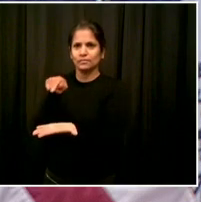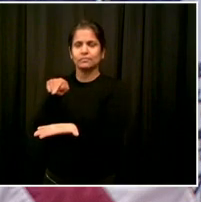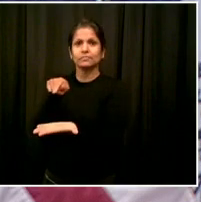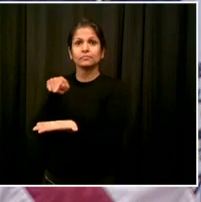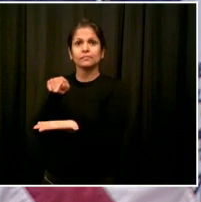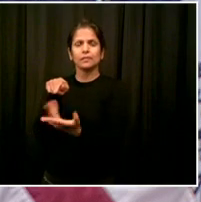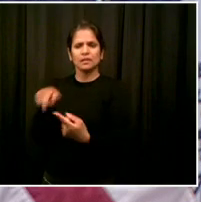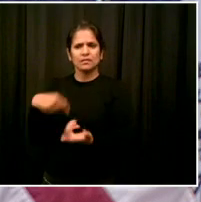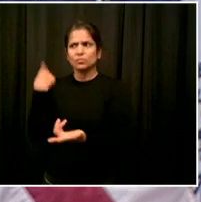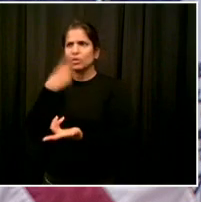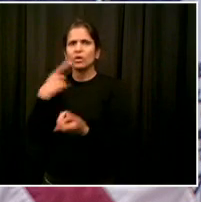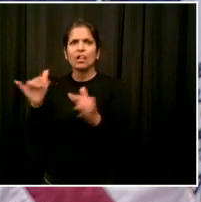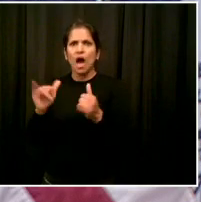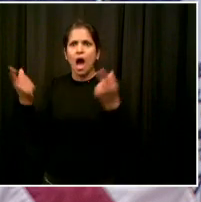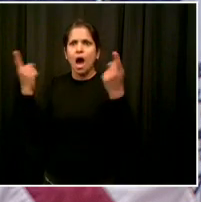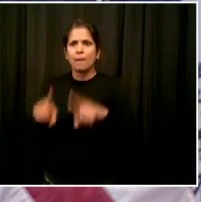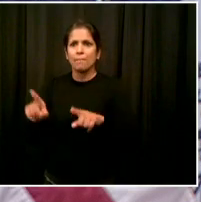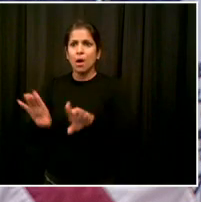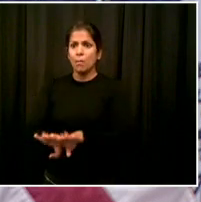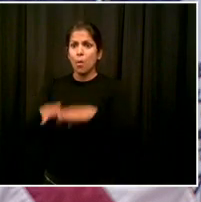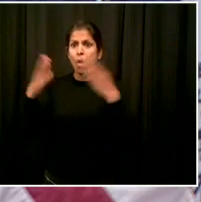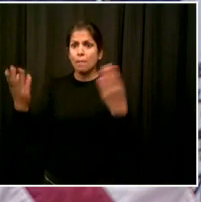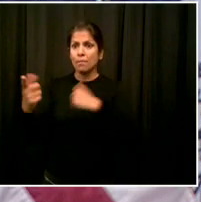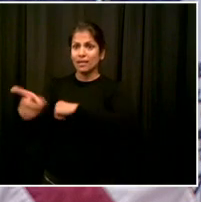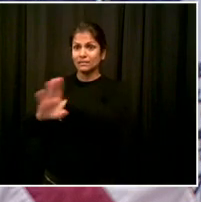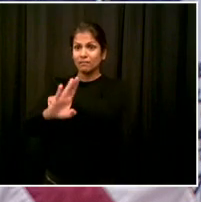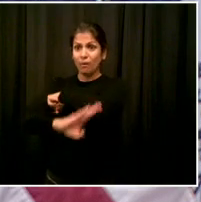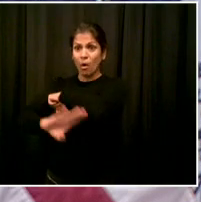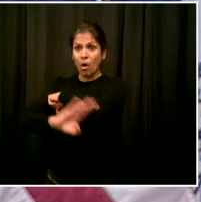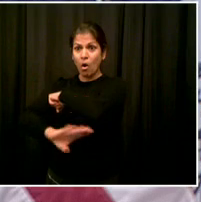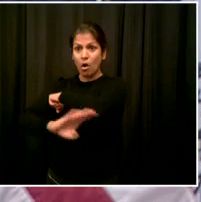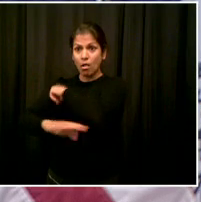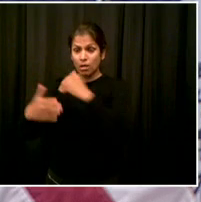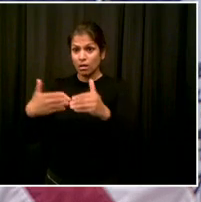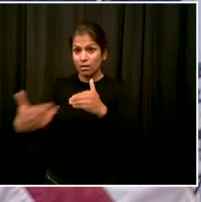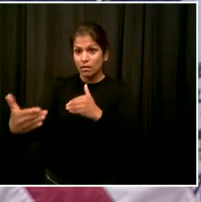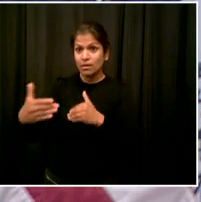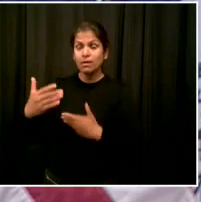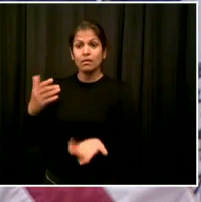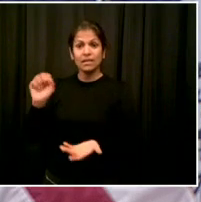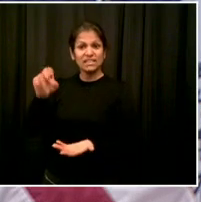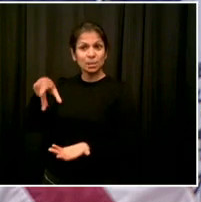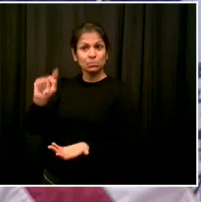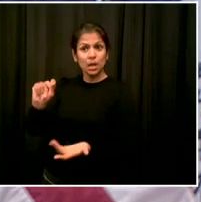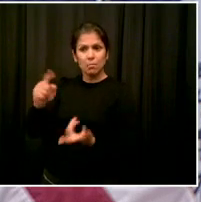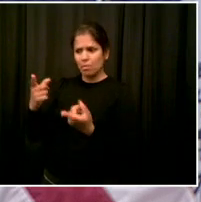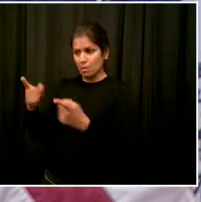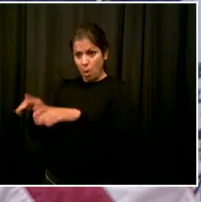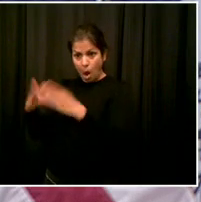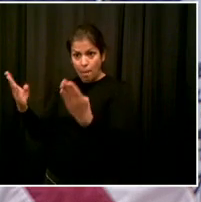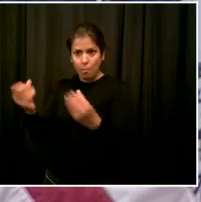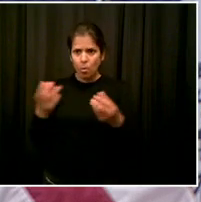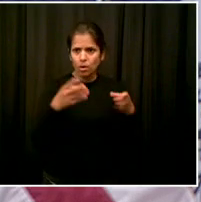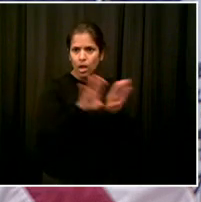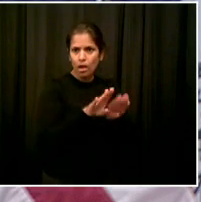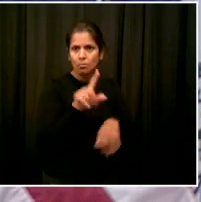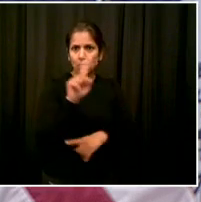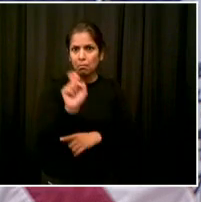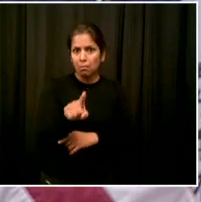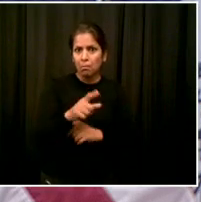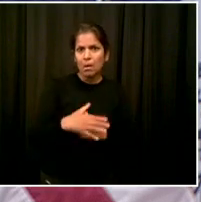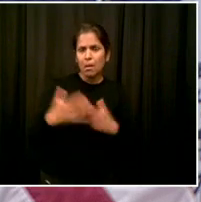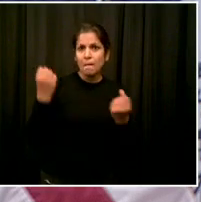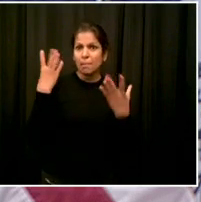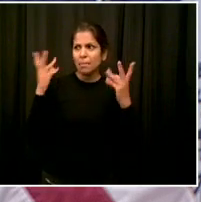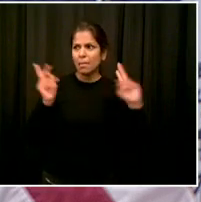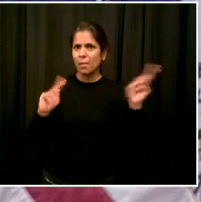closed? A lot of people are going to have to base their decisions on that. Yeah. Henry, first of